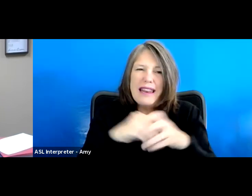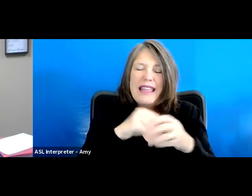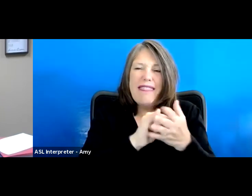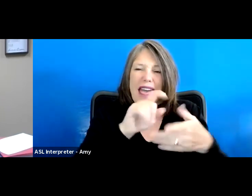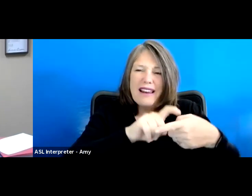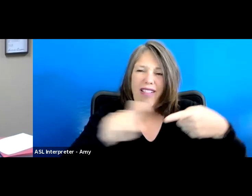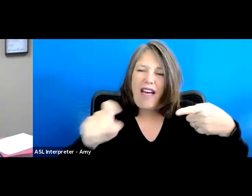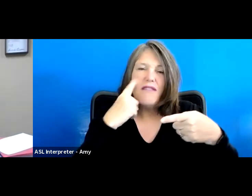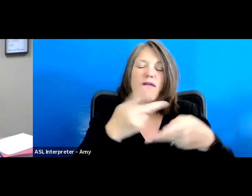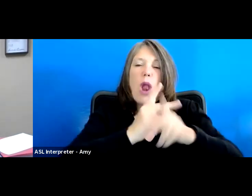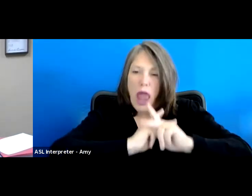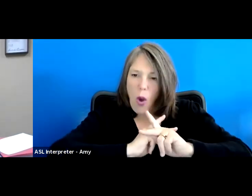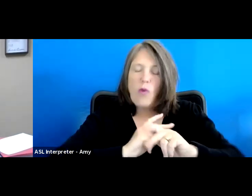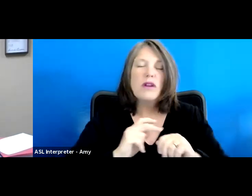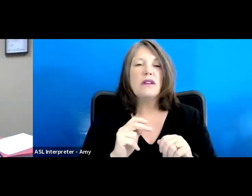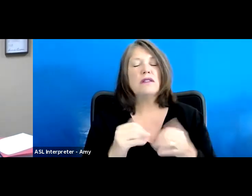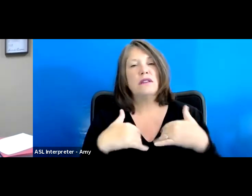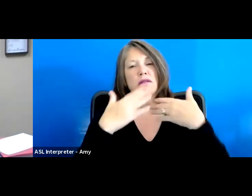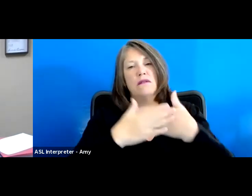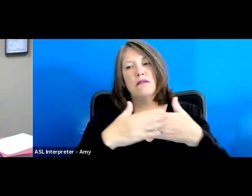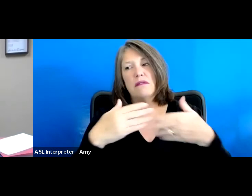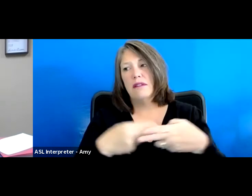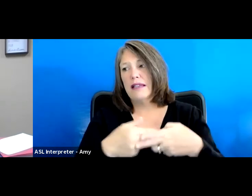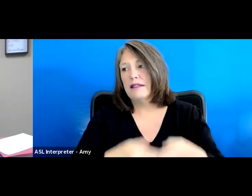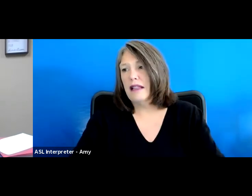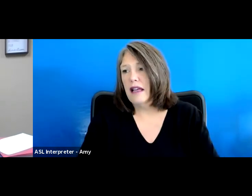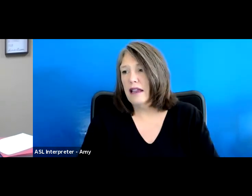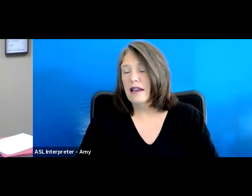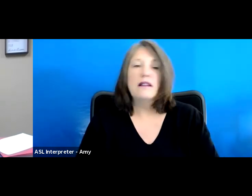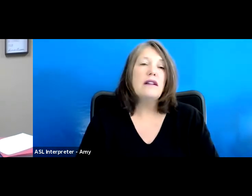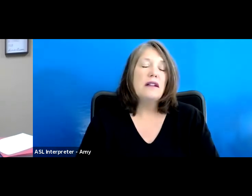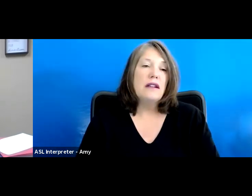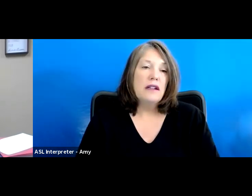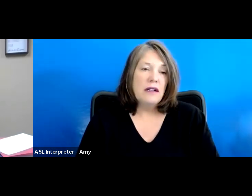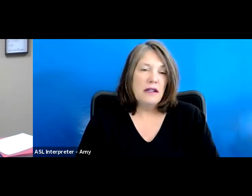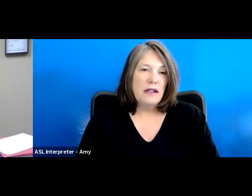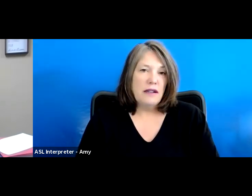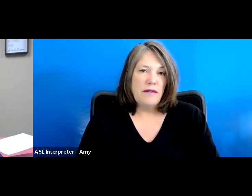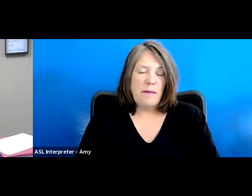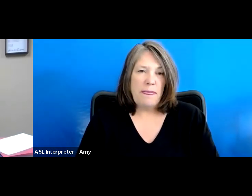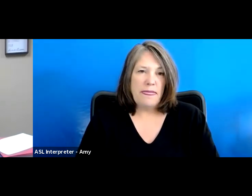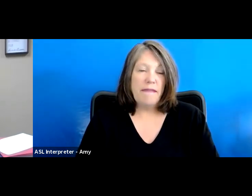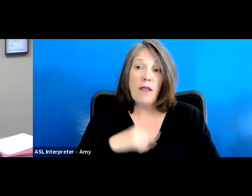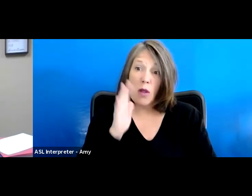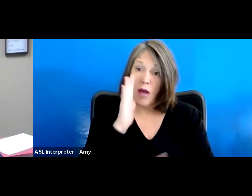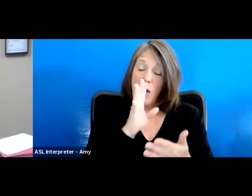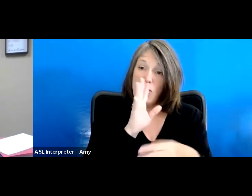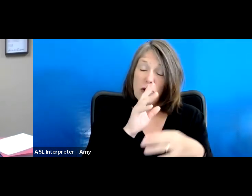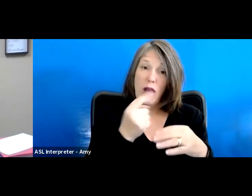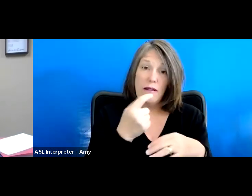loan. So we can go to the next slide, please. So I'm going to talk a little bit about our